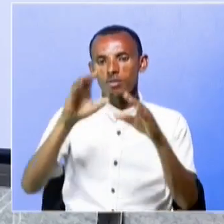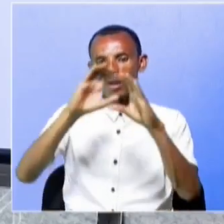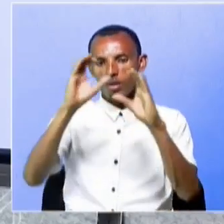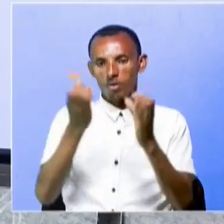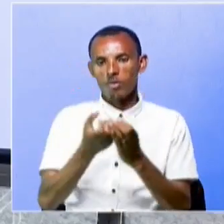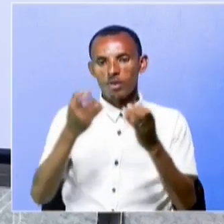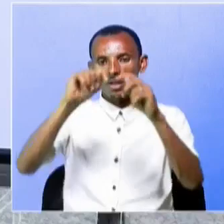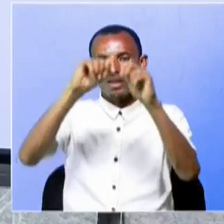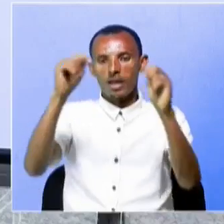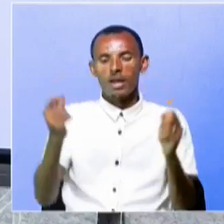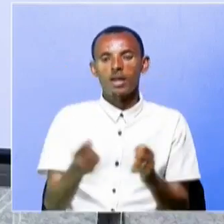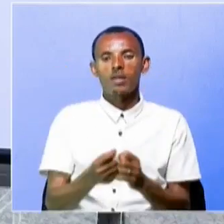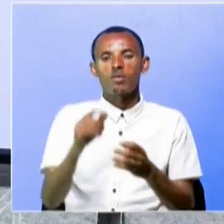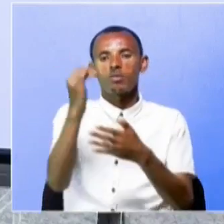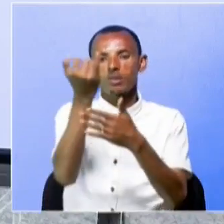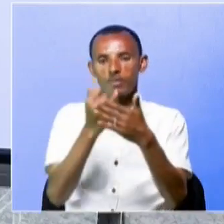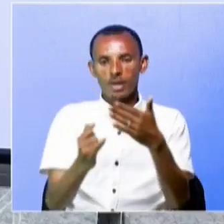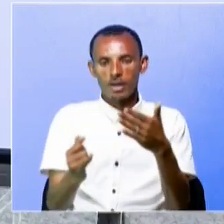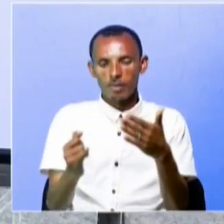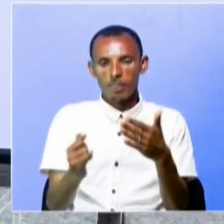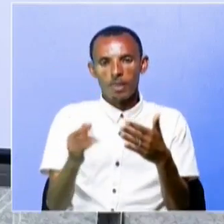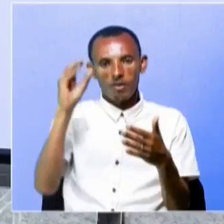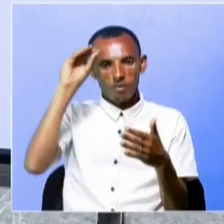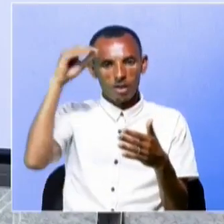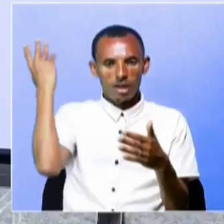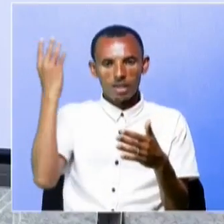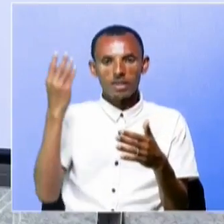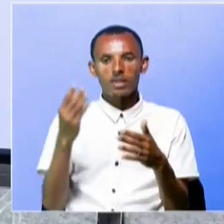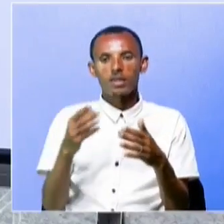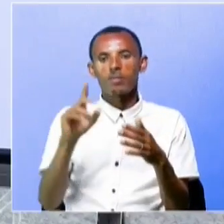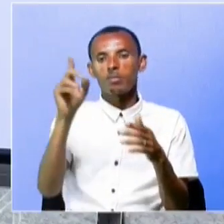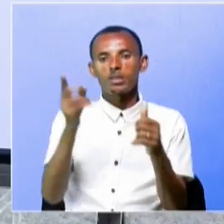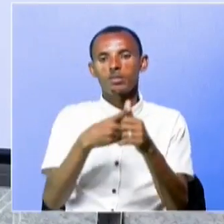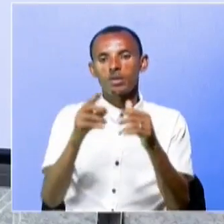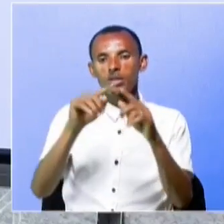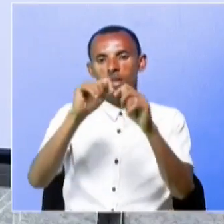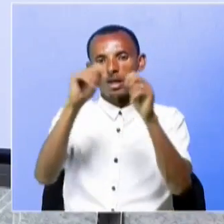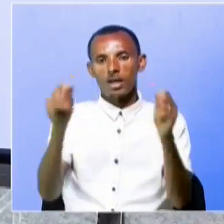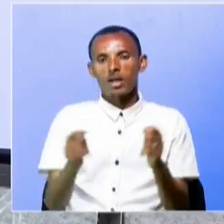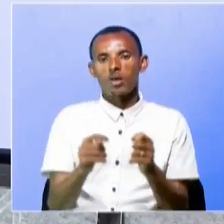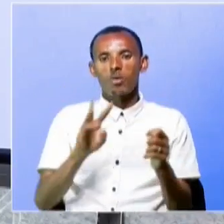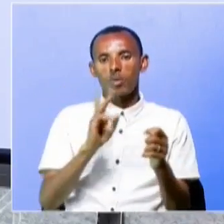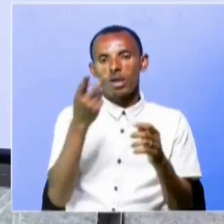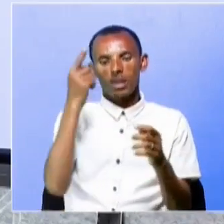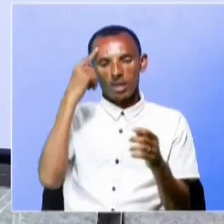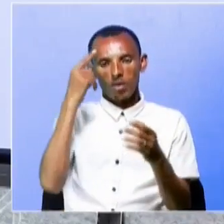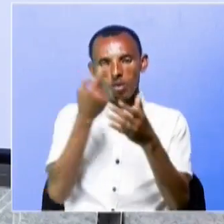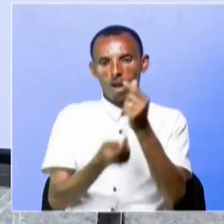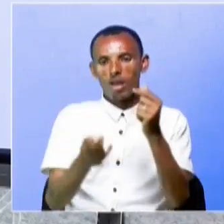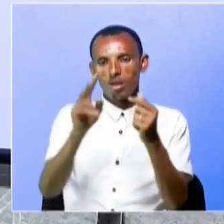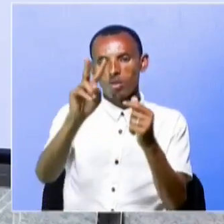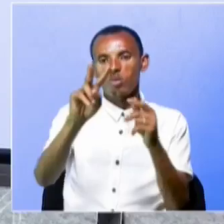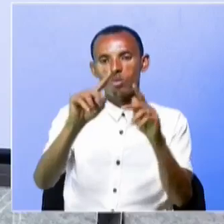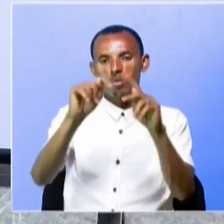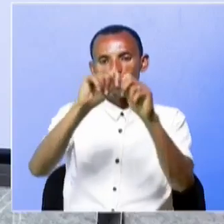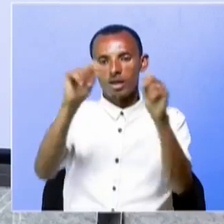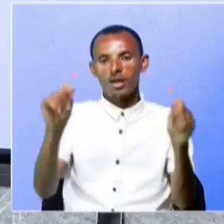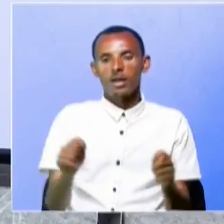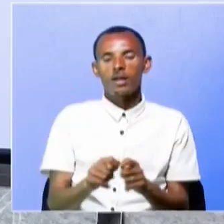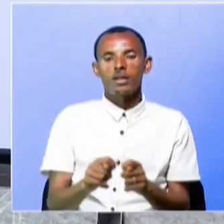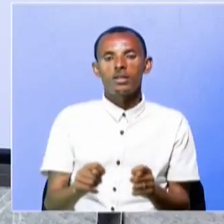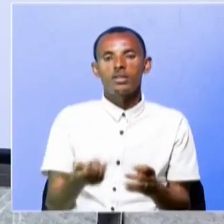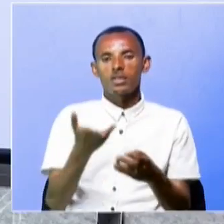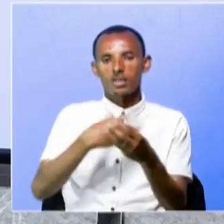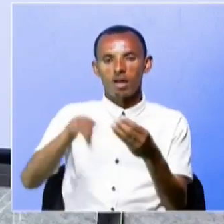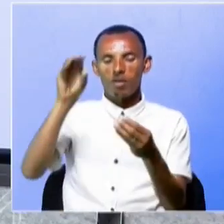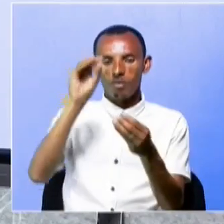triangle from the figure, forget this part, and consider only this part of the triangle, okay? So the sum